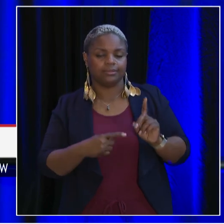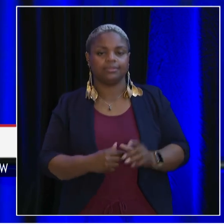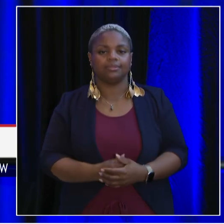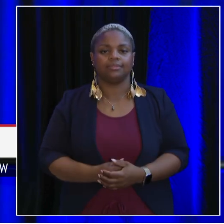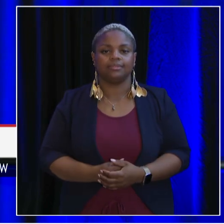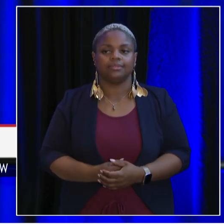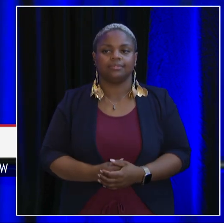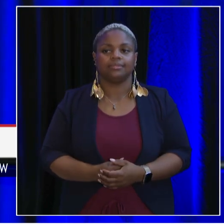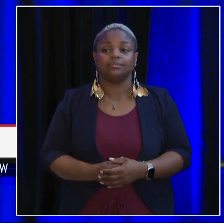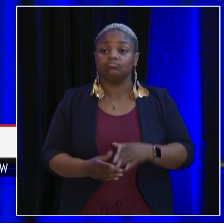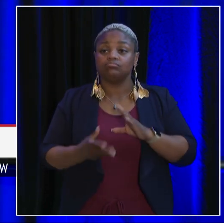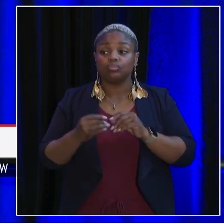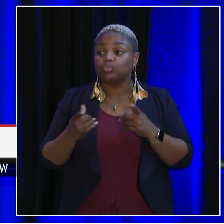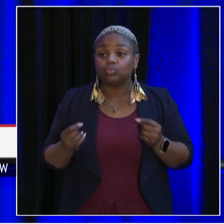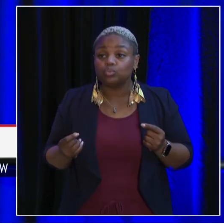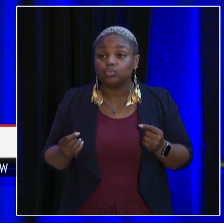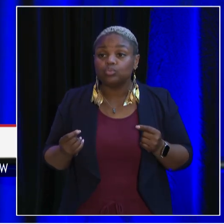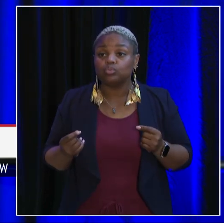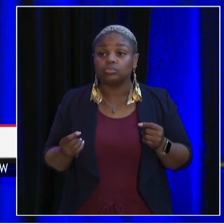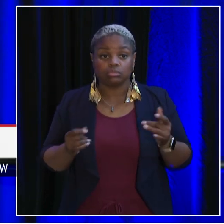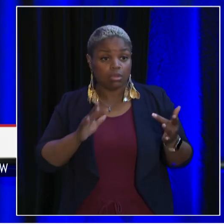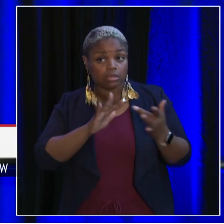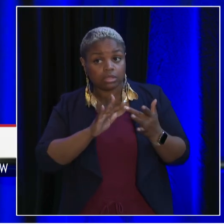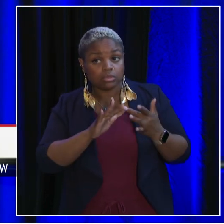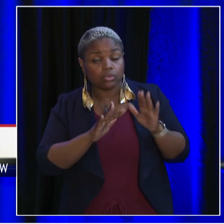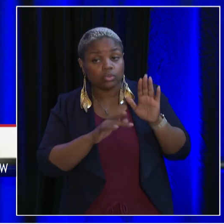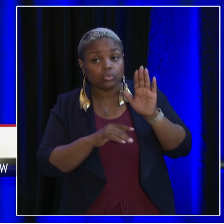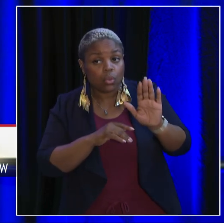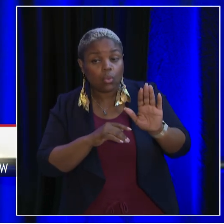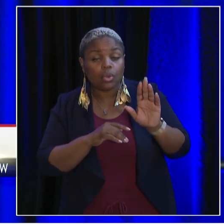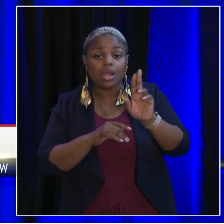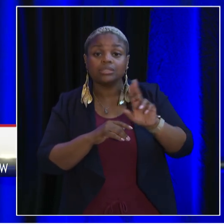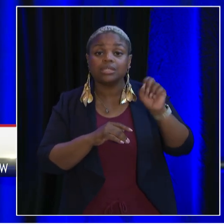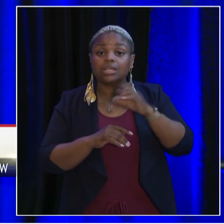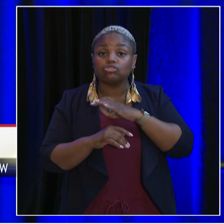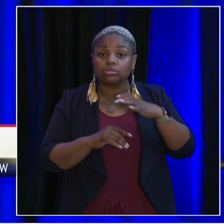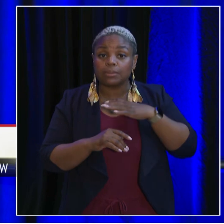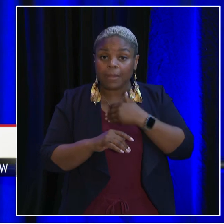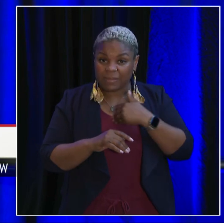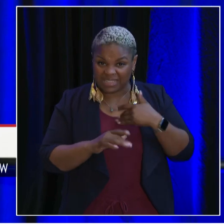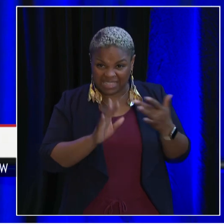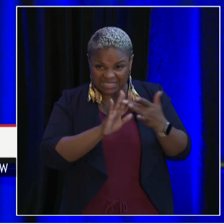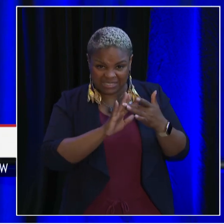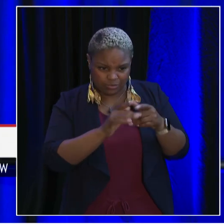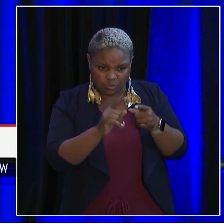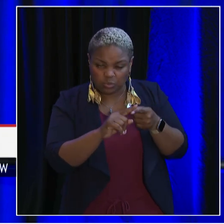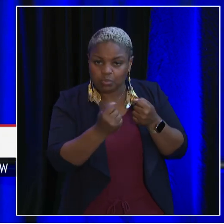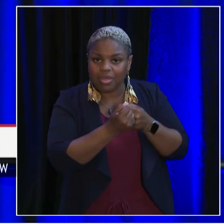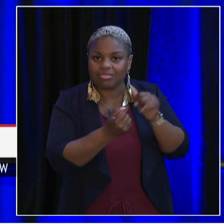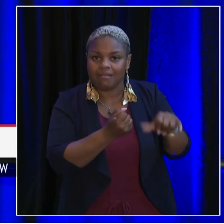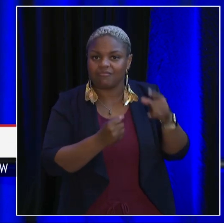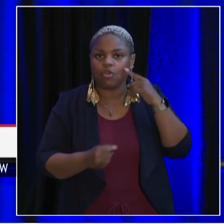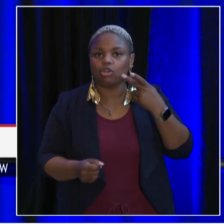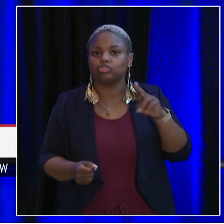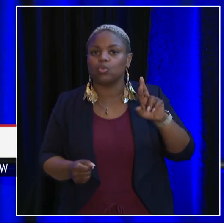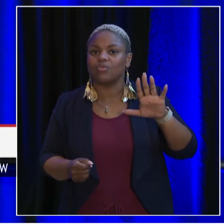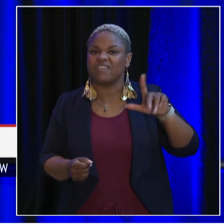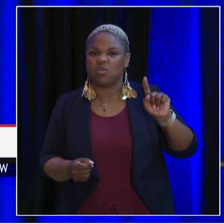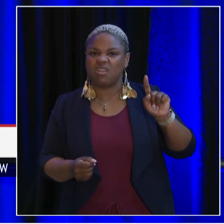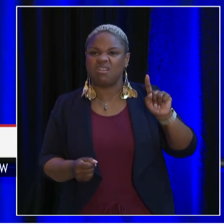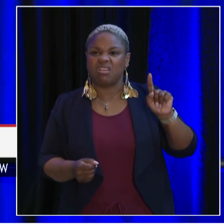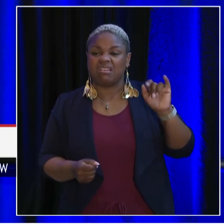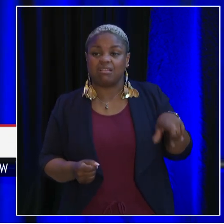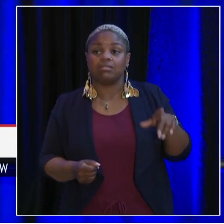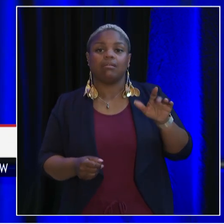They can contact their members of Congress to support H.R. 51. And then they can urge their networks. They can talk to their family, their friends,